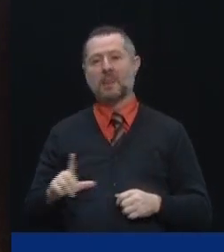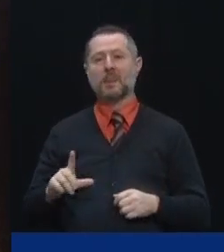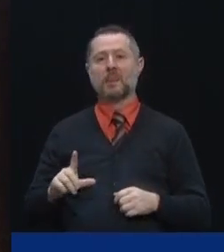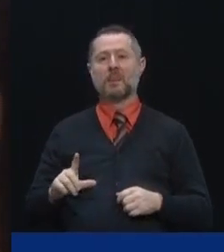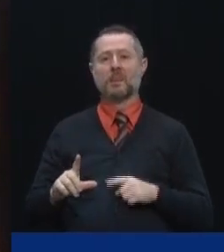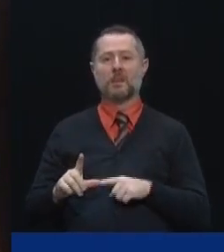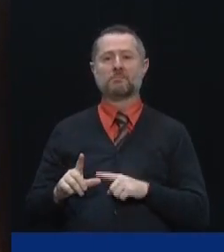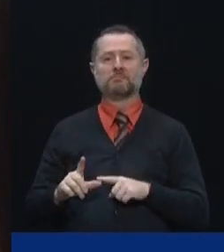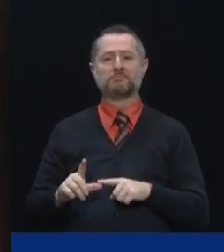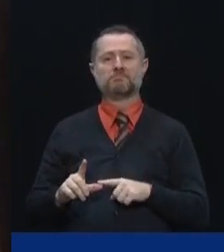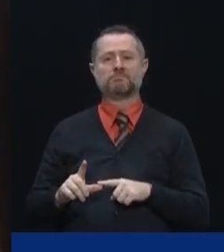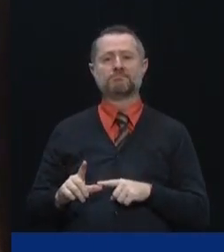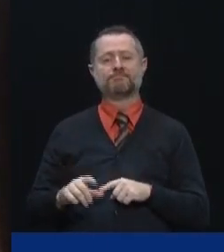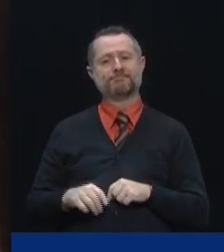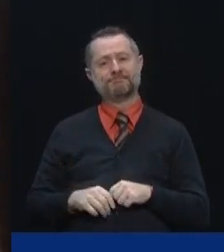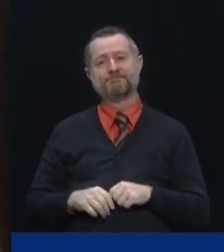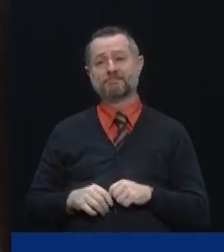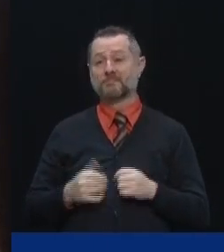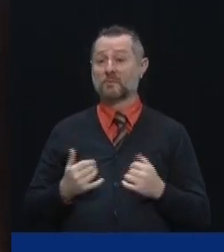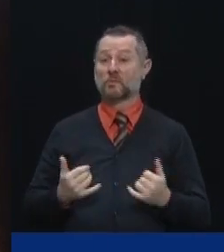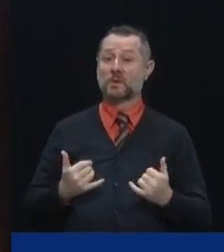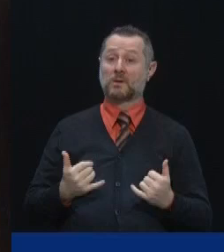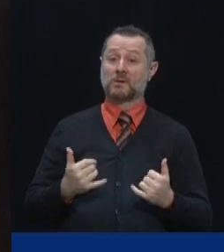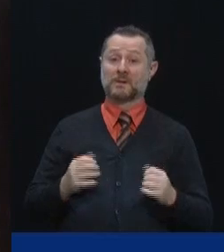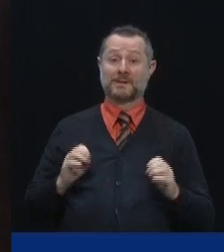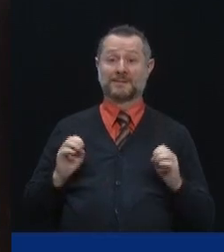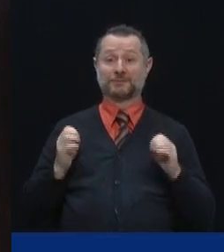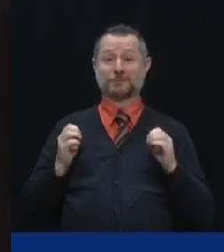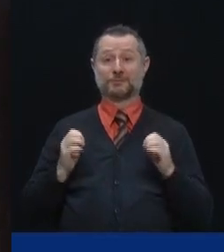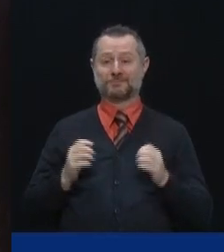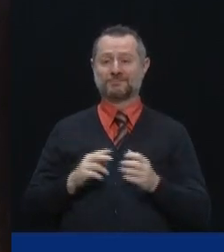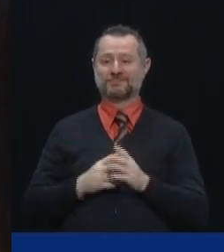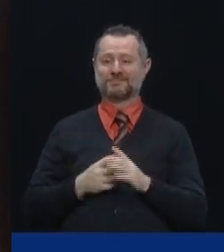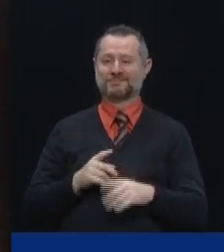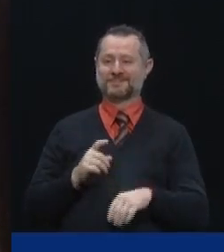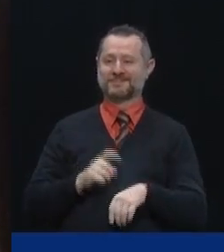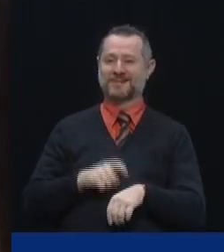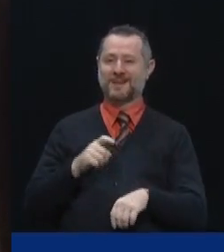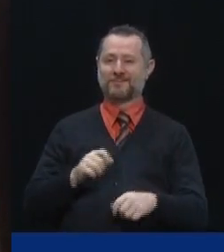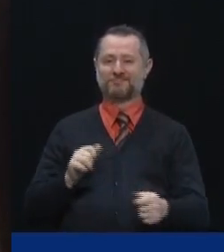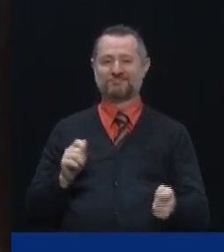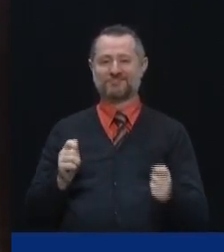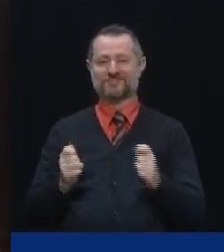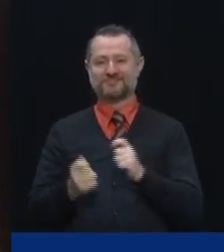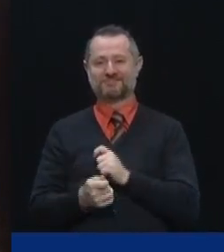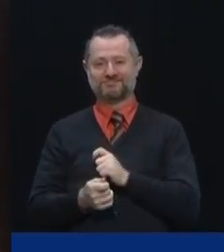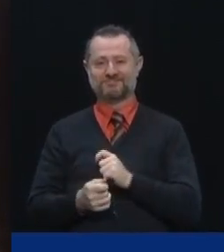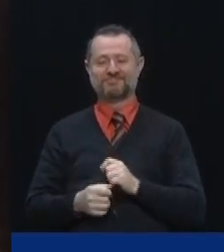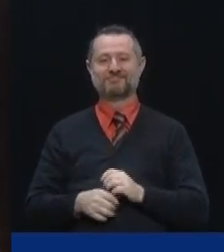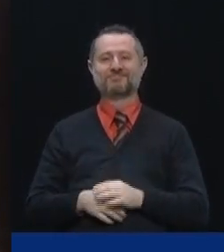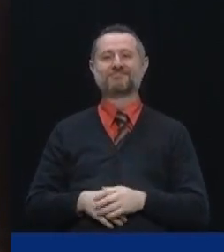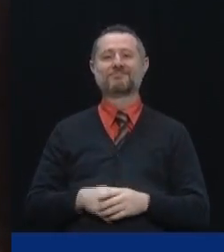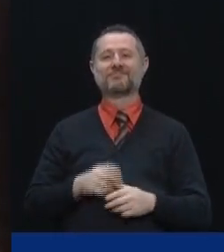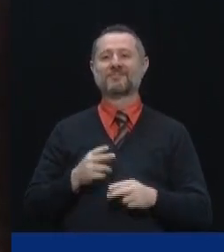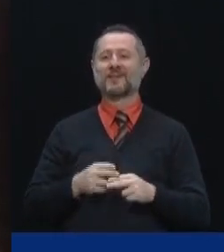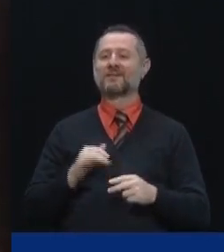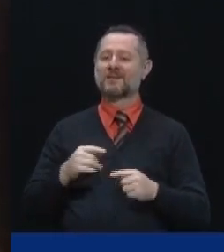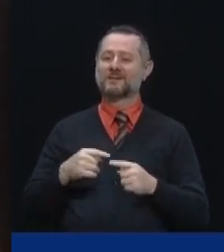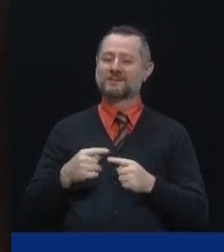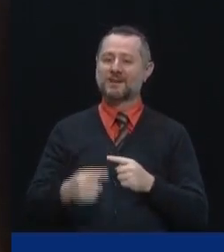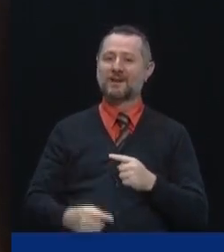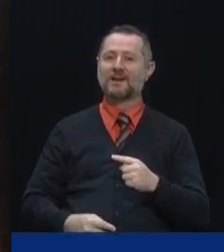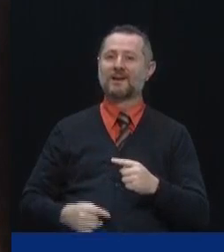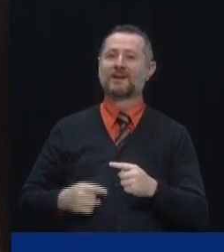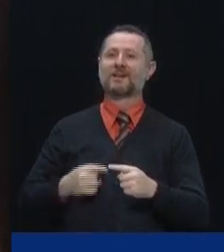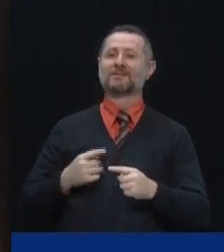But to me, Easter says seasons change, and there's a cycle, and things move